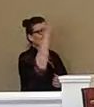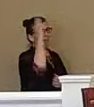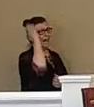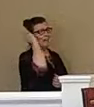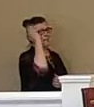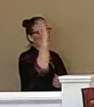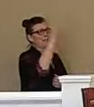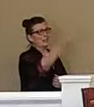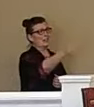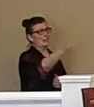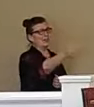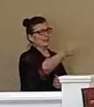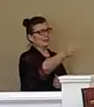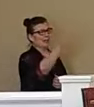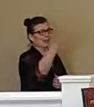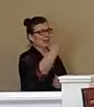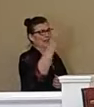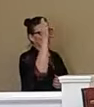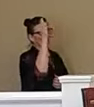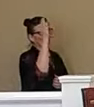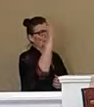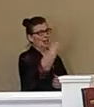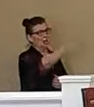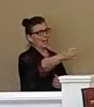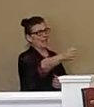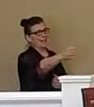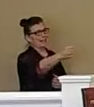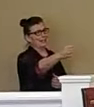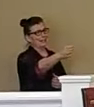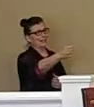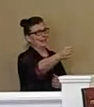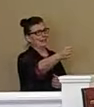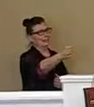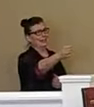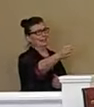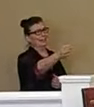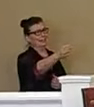rearrange him. God, give him joy, give him peace, God. In the name of Jesus, fill him with